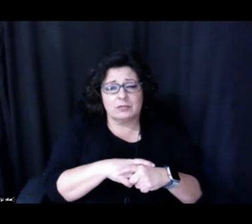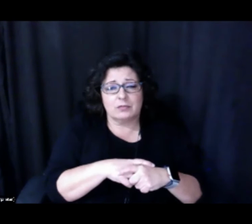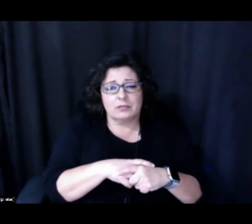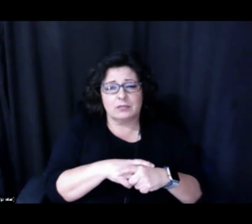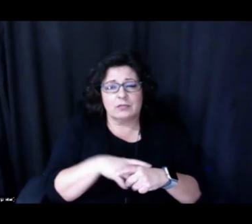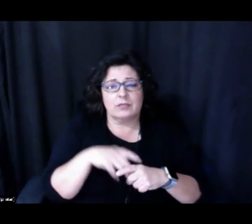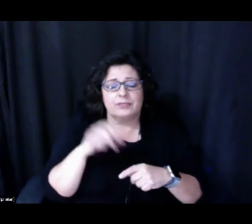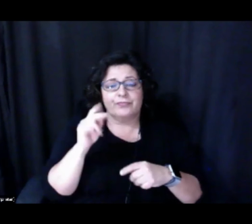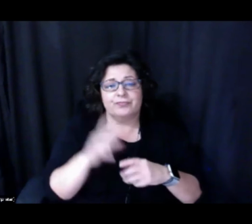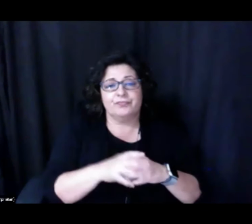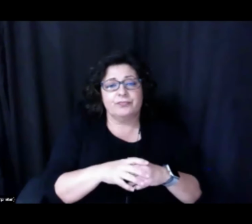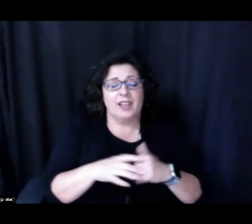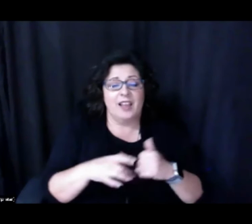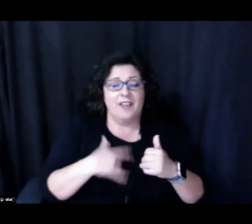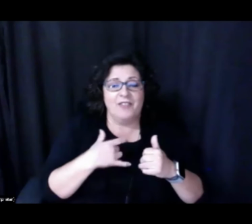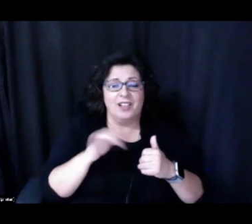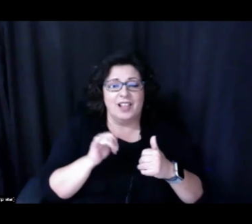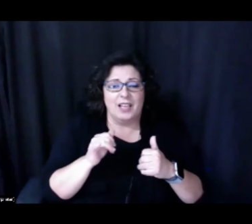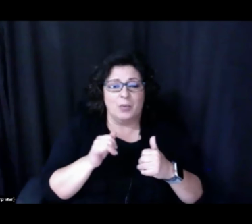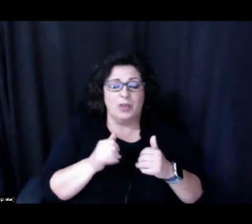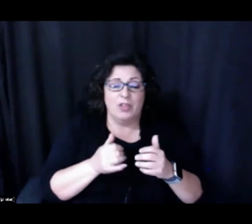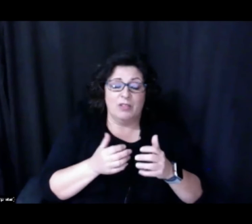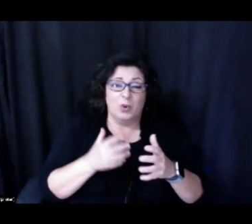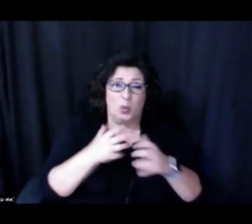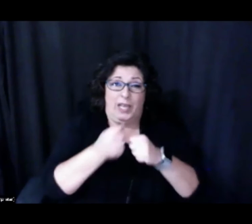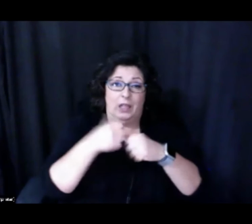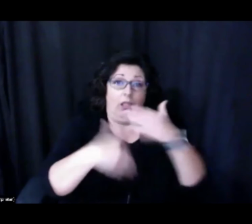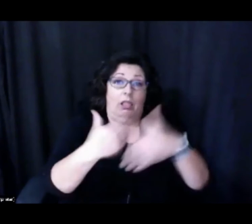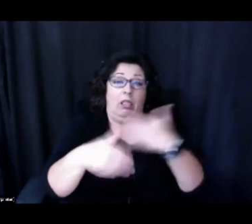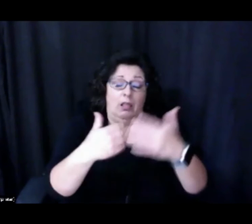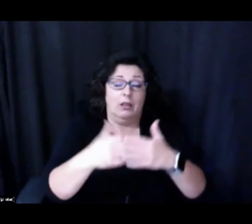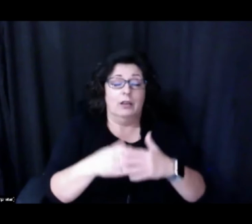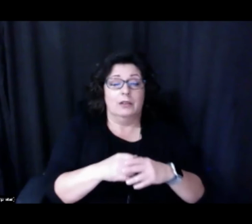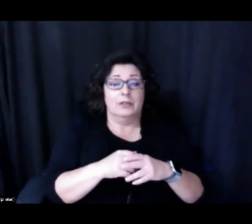Okay. I feel like I went through it very quickly. So